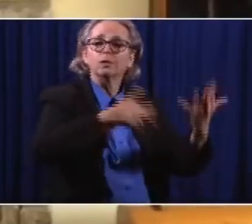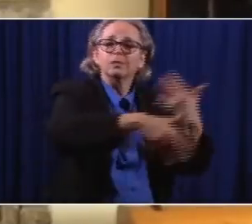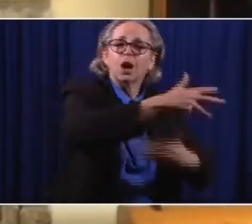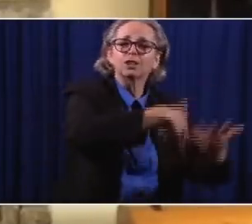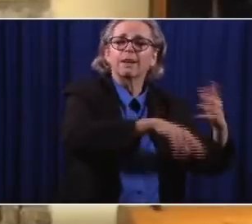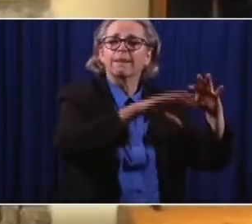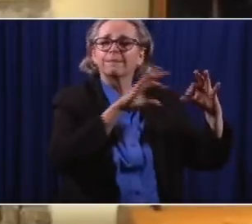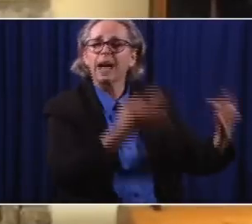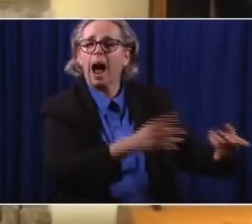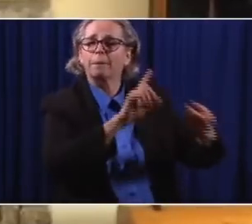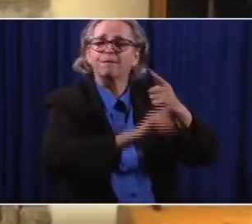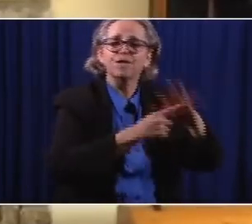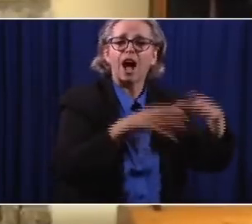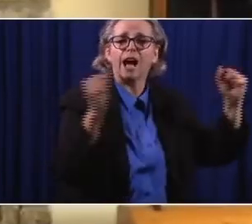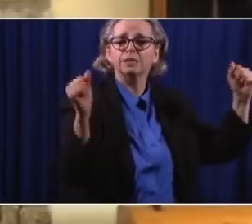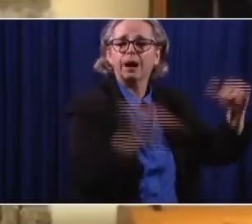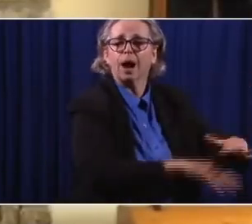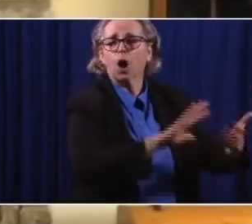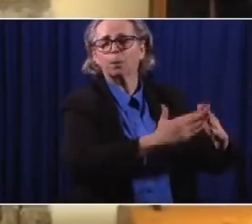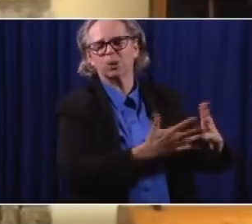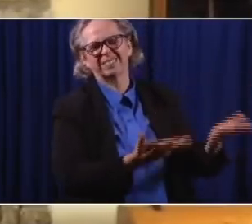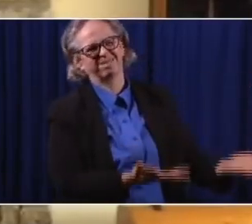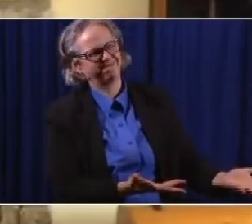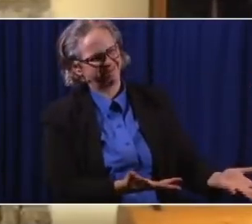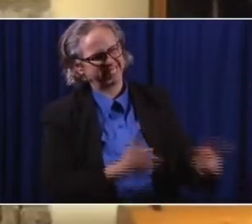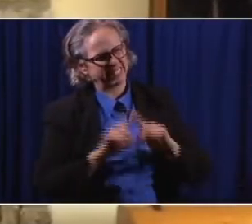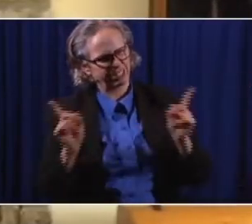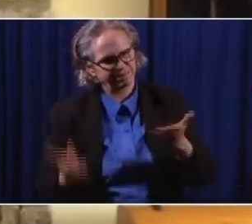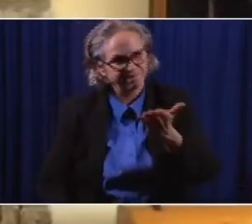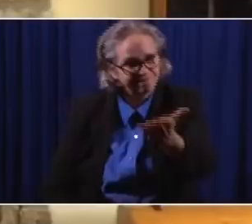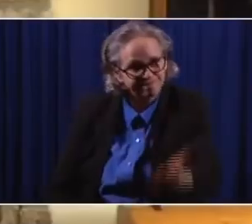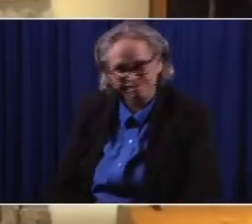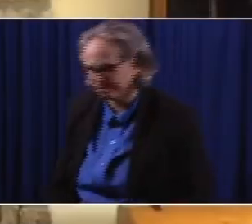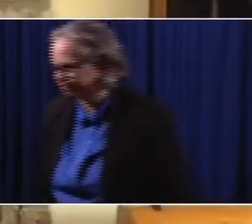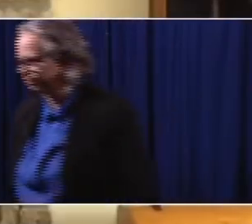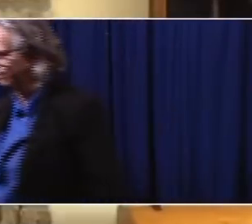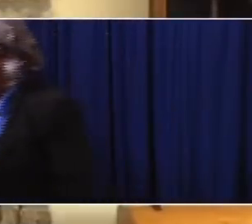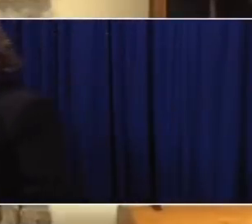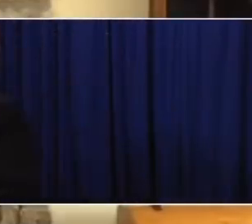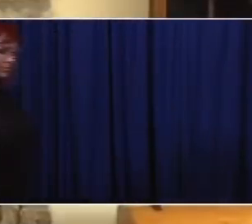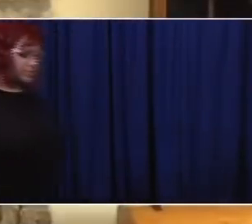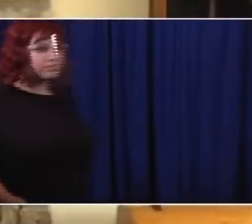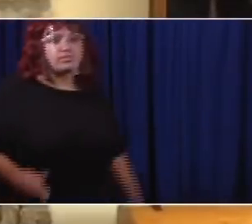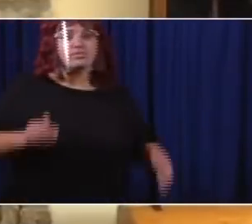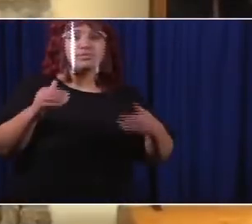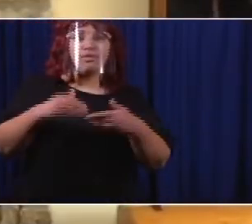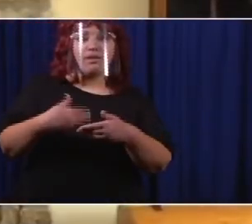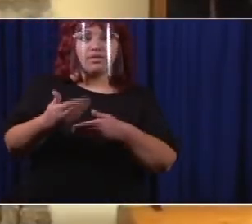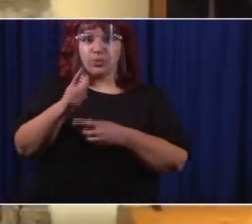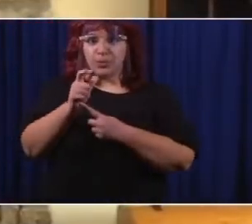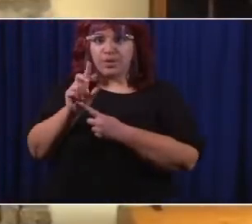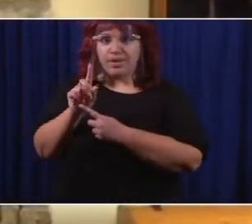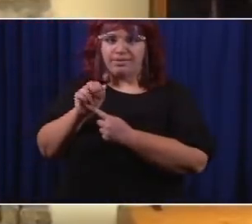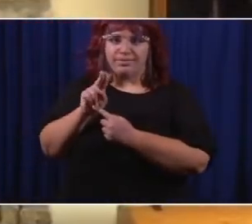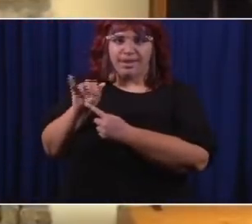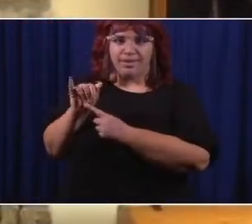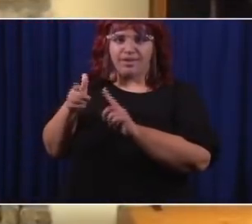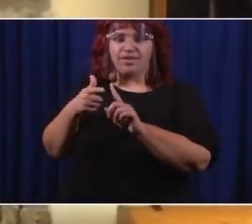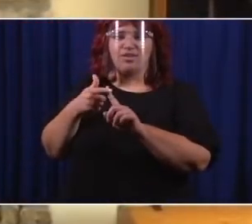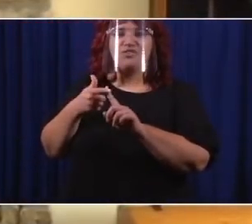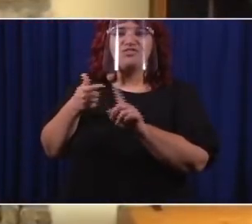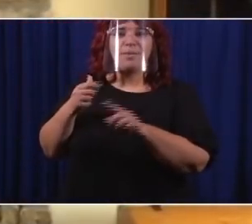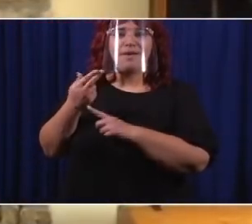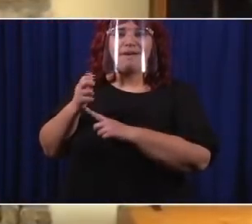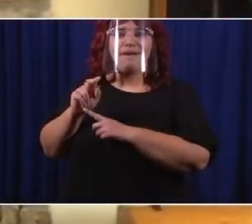Next question is from Danny Eldridge at Hannah News Service. Hello, Governor. How are you?